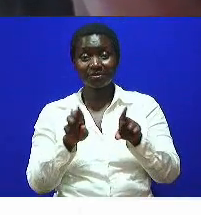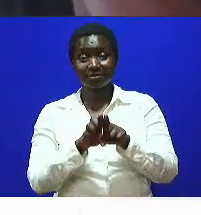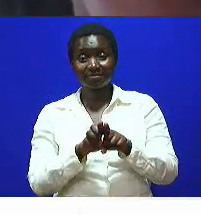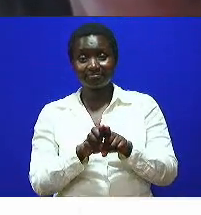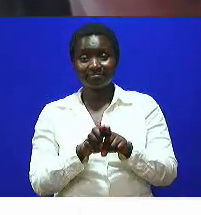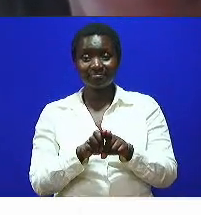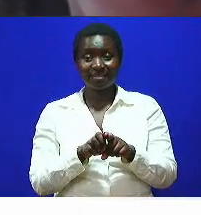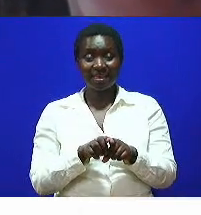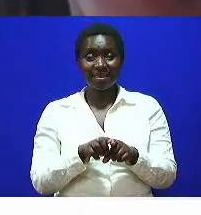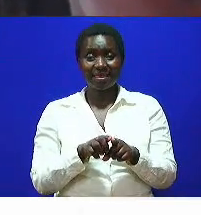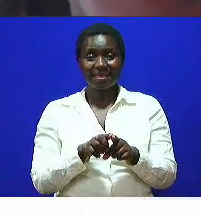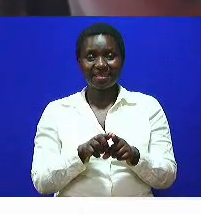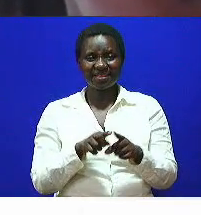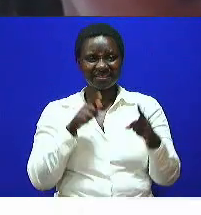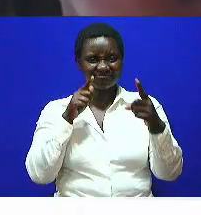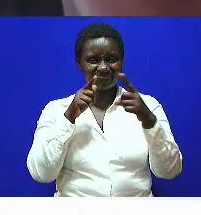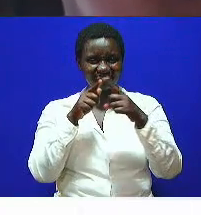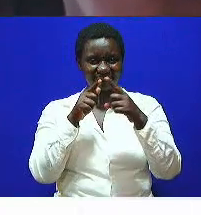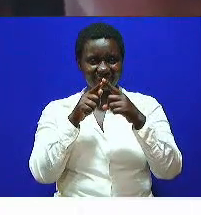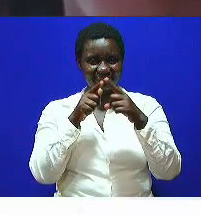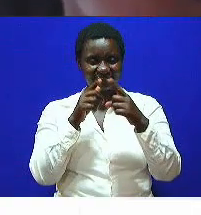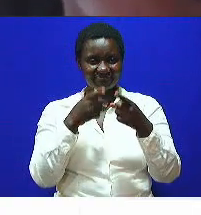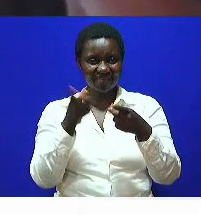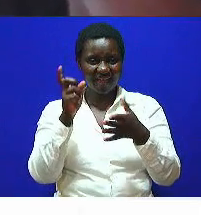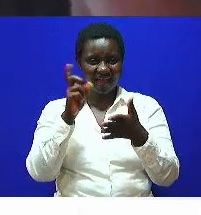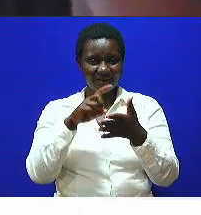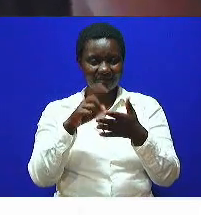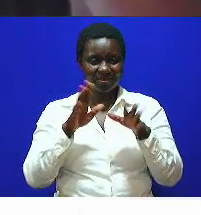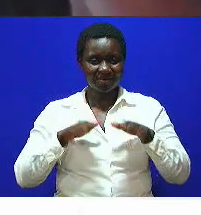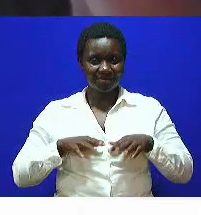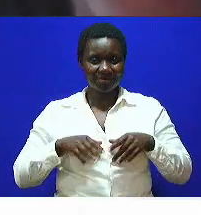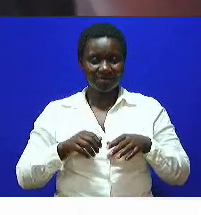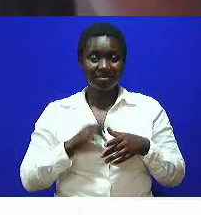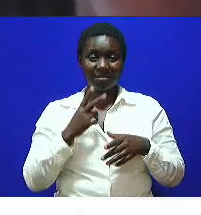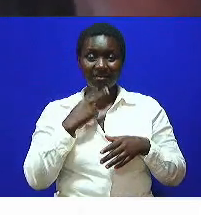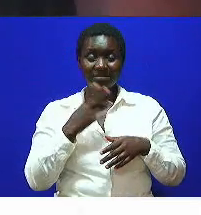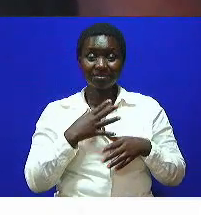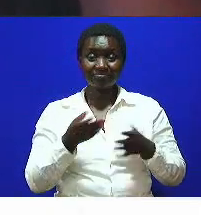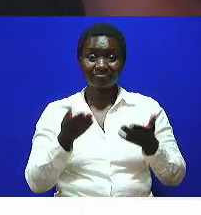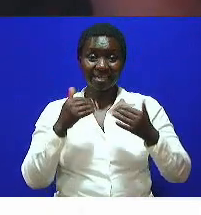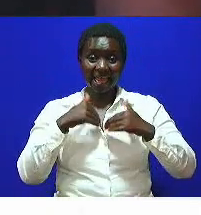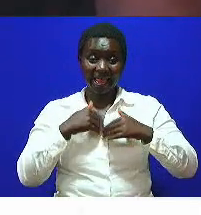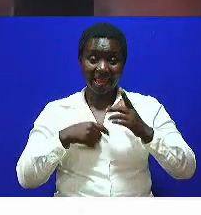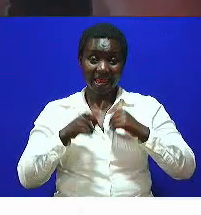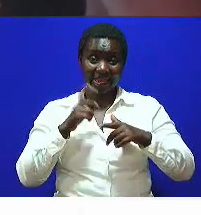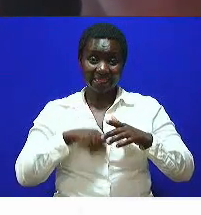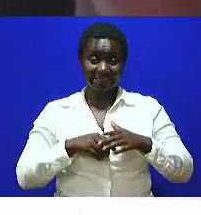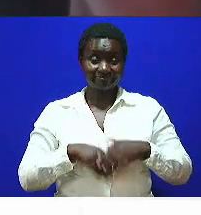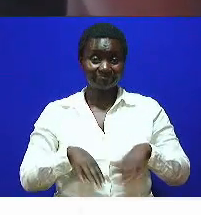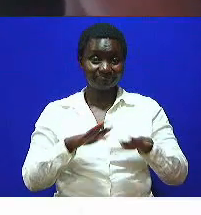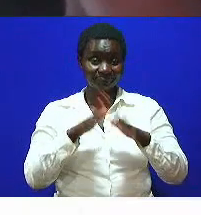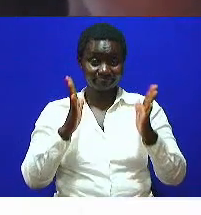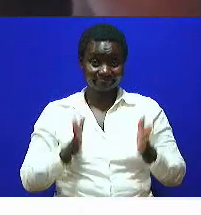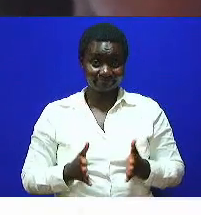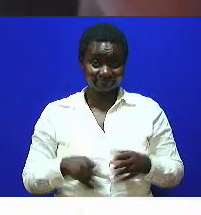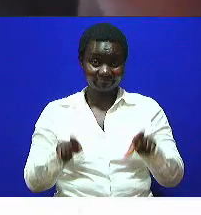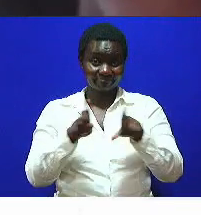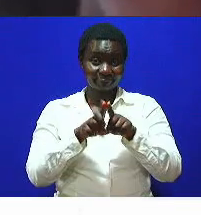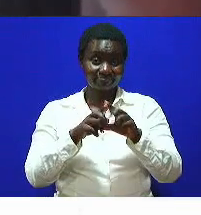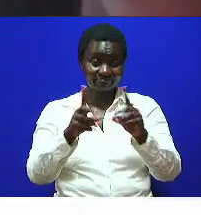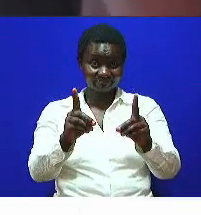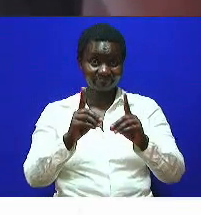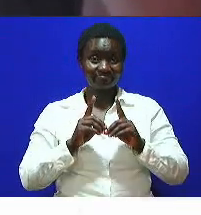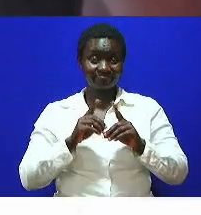interest of the theme, inspire inclusion, that women are a voice that need to be included in the table so that they can also drive the development